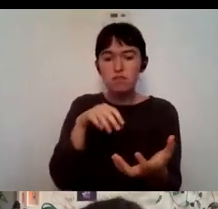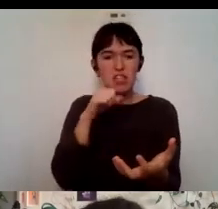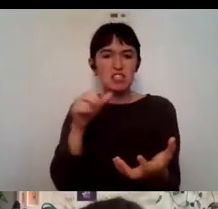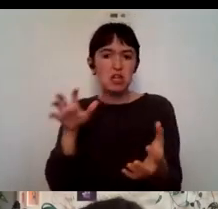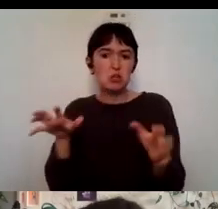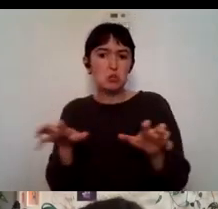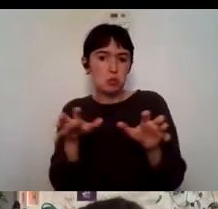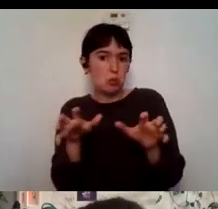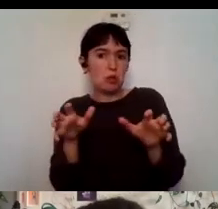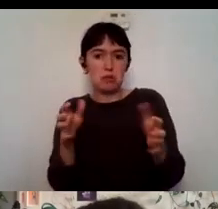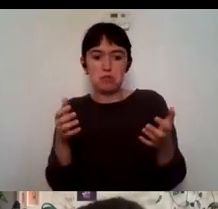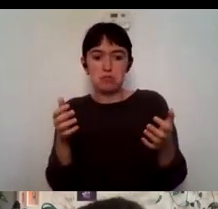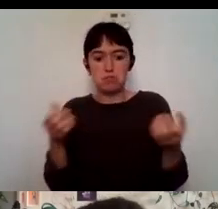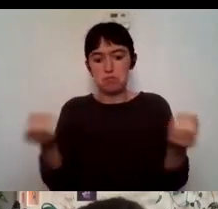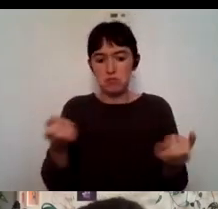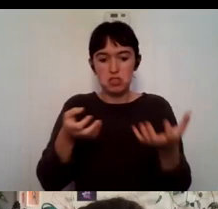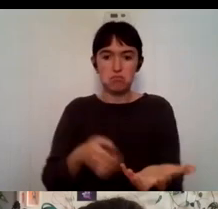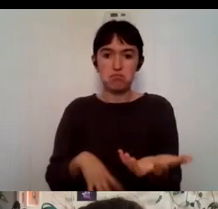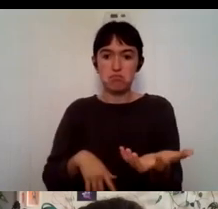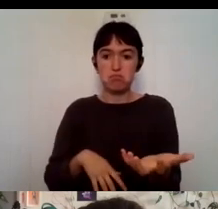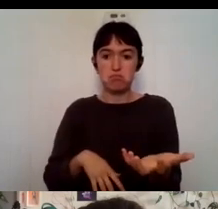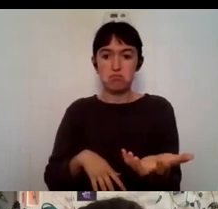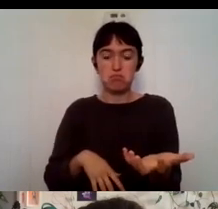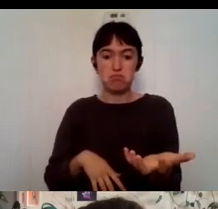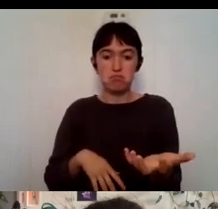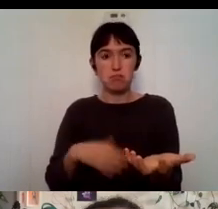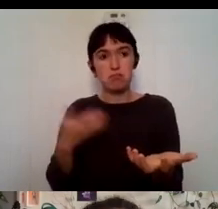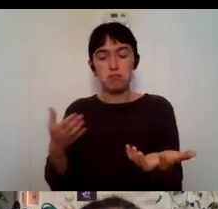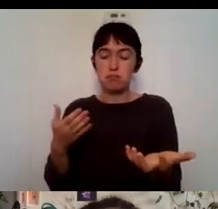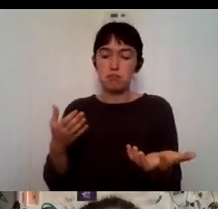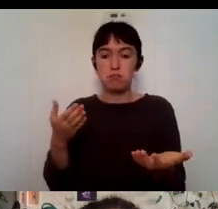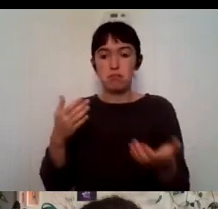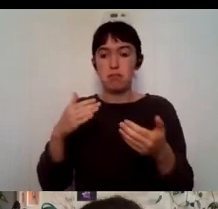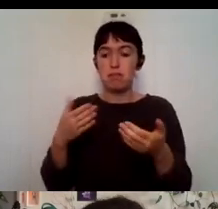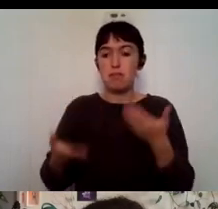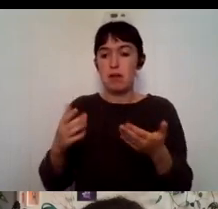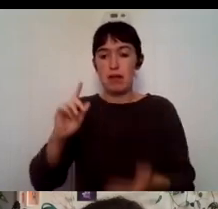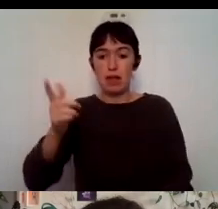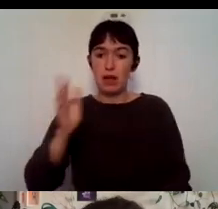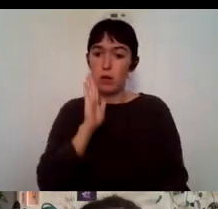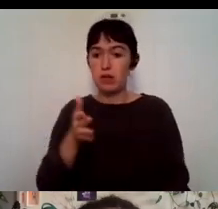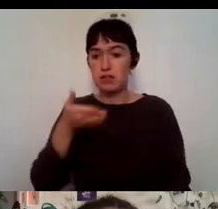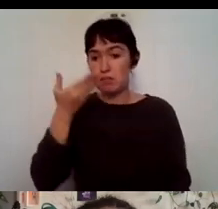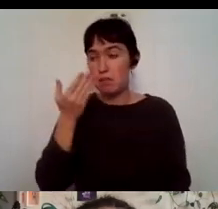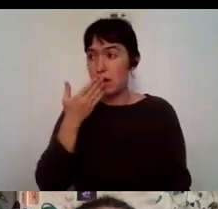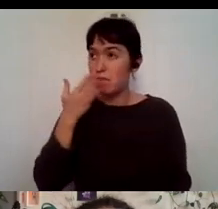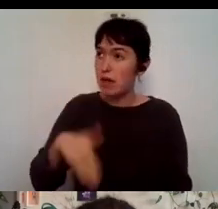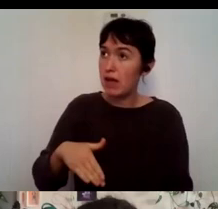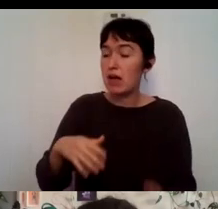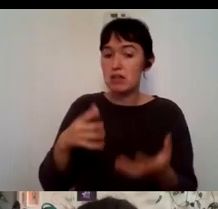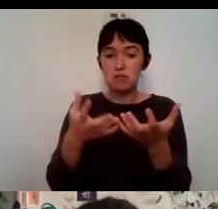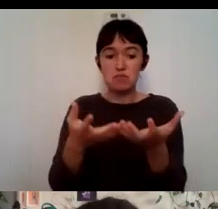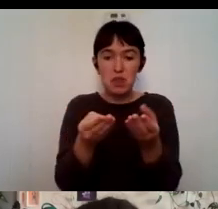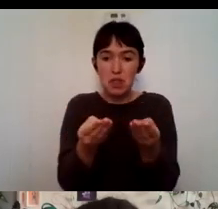of sit there. Eventually, it would start to smell a little bit and things would start to ooze a little bit. And it wouldn't really tell